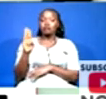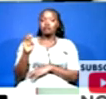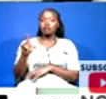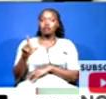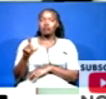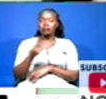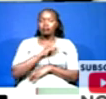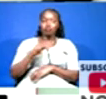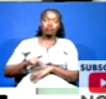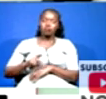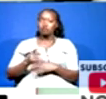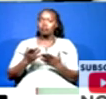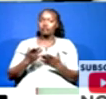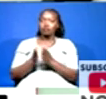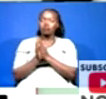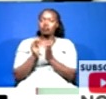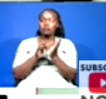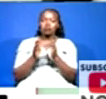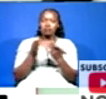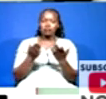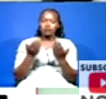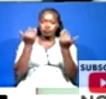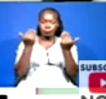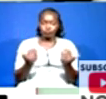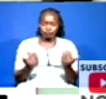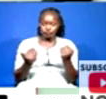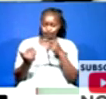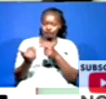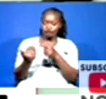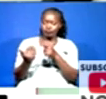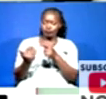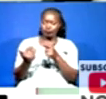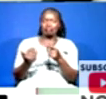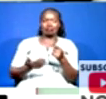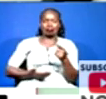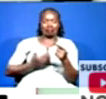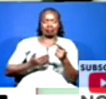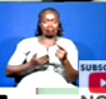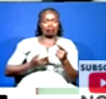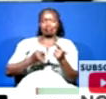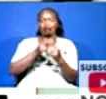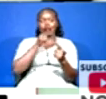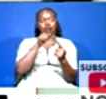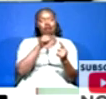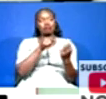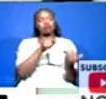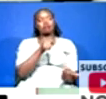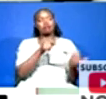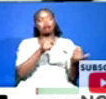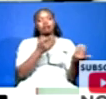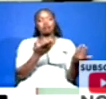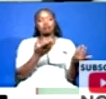18-year-old twin has killed his twin brother in Mulwanda village, Navakholo constituency. The twin, Arisa Rashid, who is said